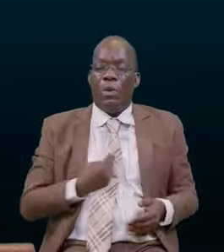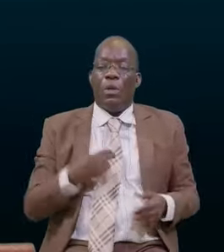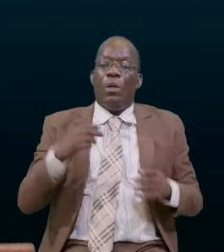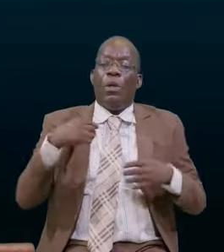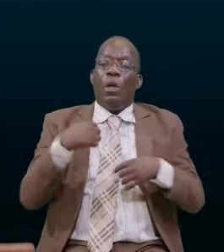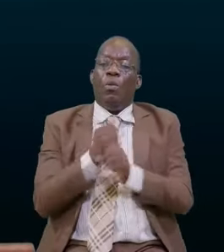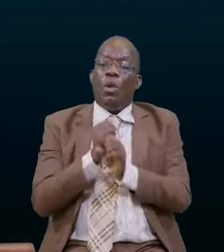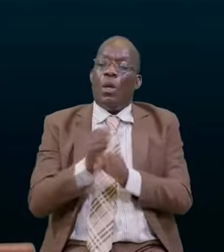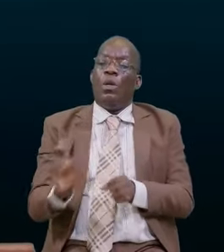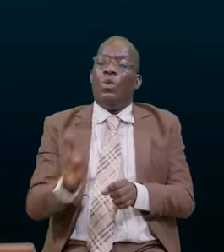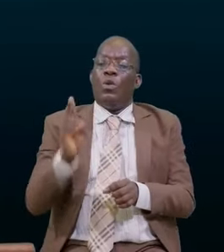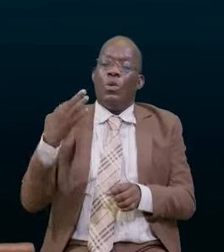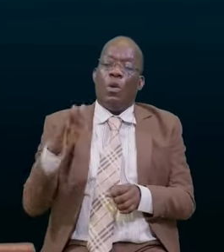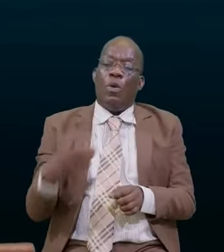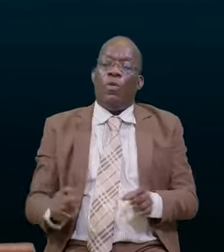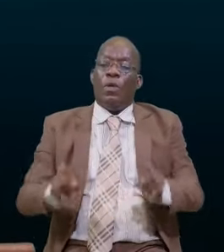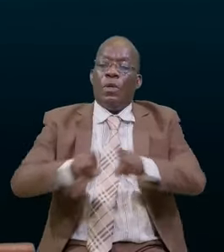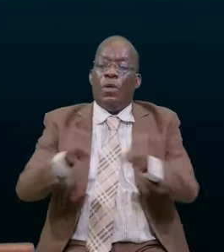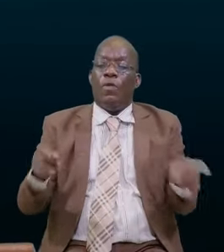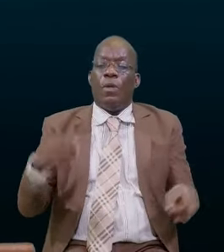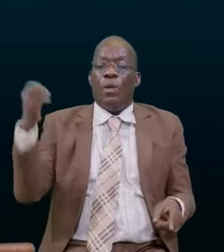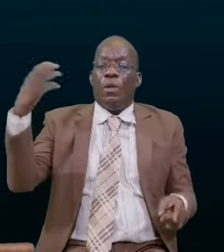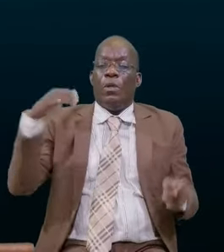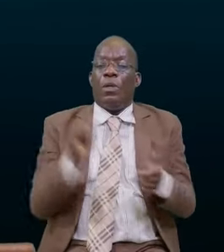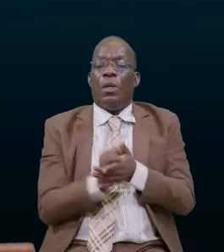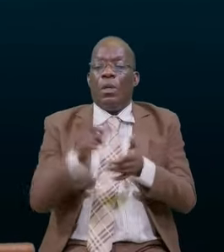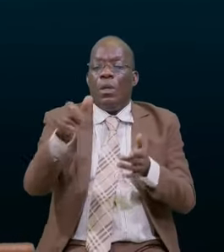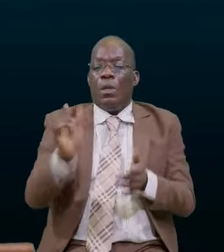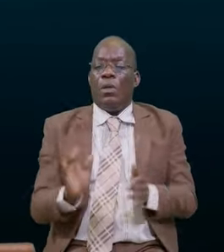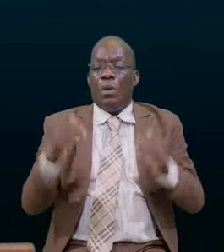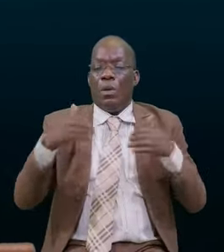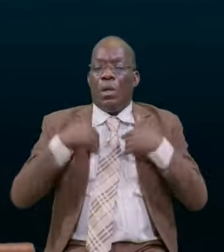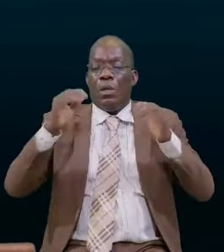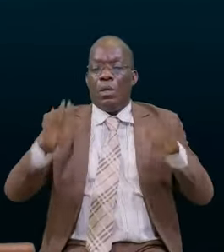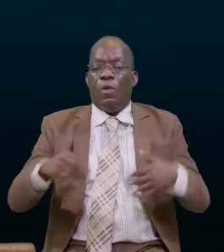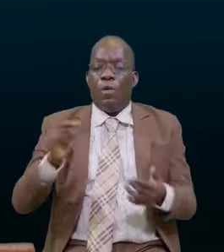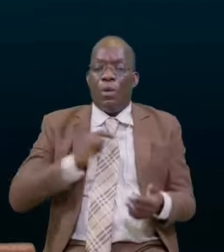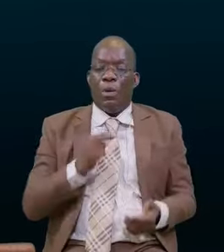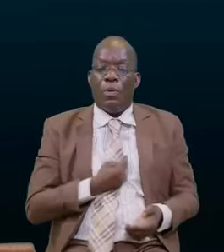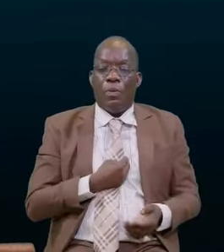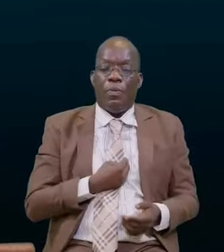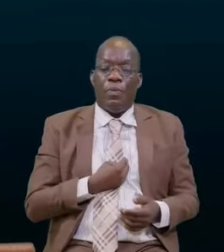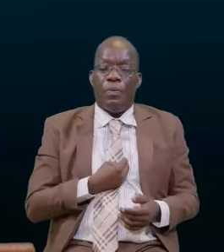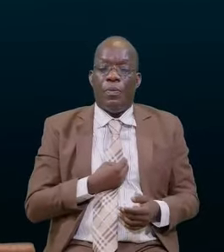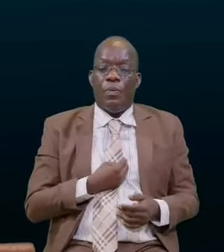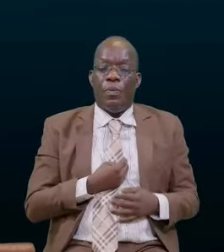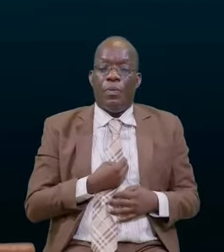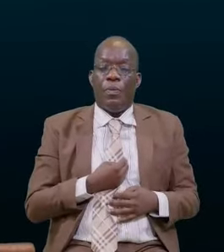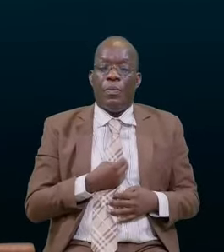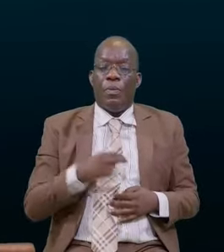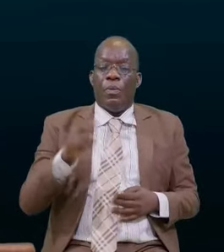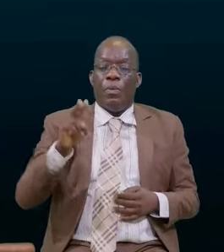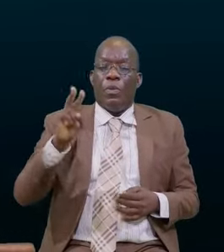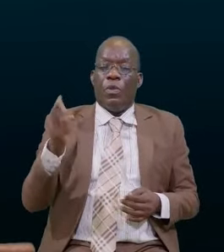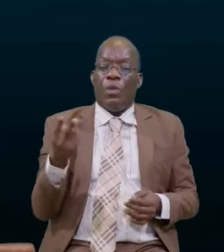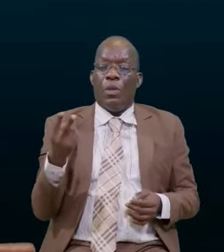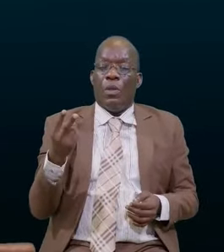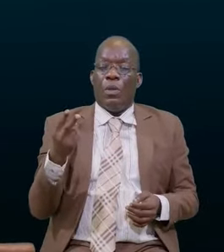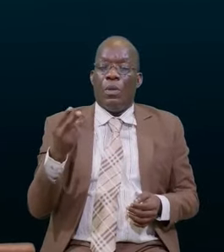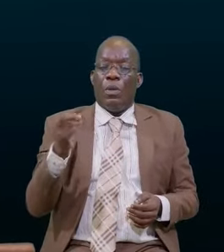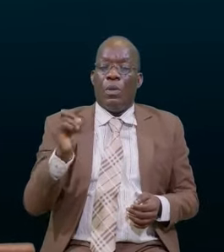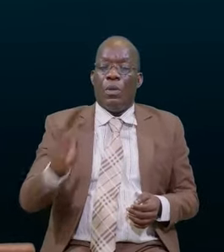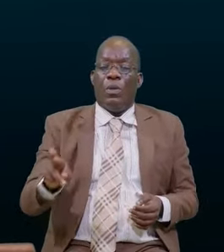means of Grace that God has provided for all in the book of uh 2 Corinthians 12:9